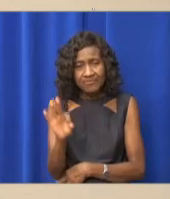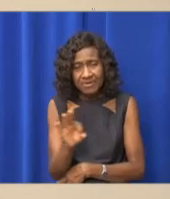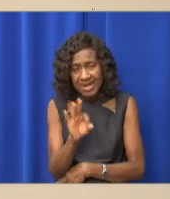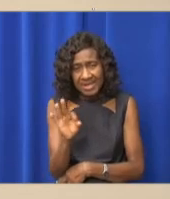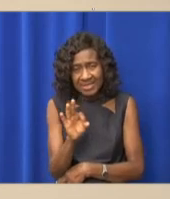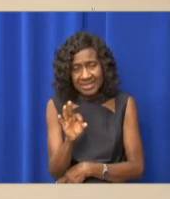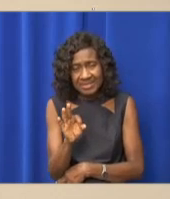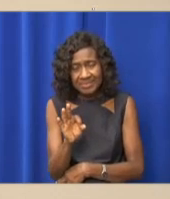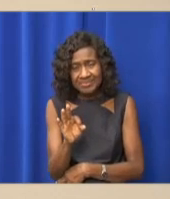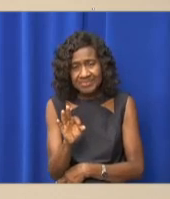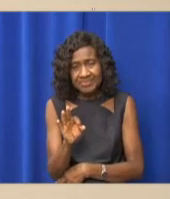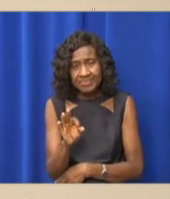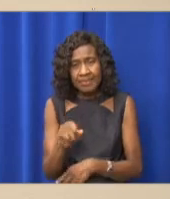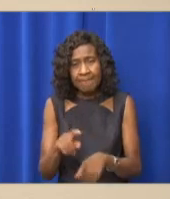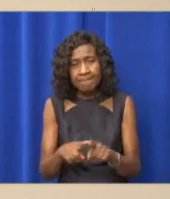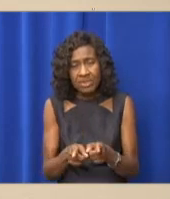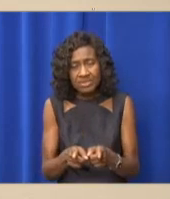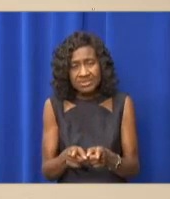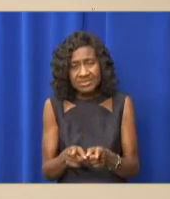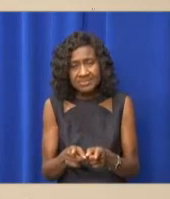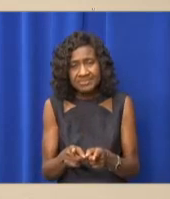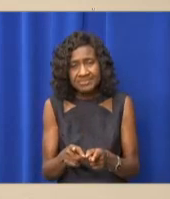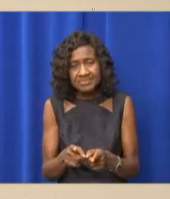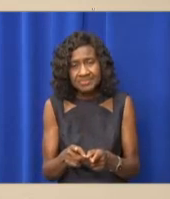back. But just to say that